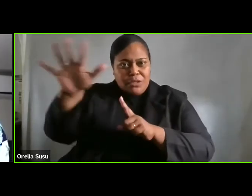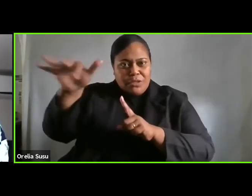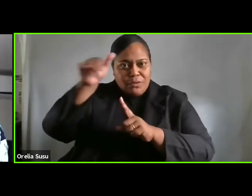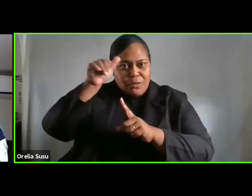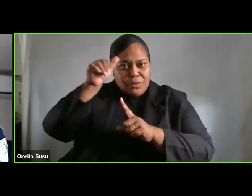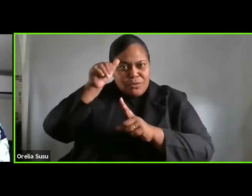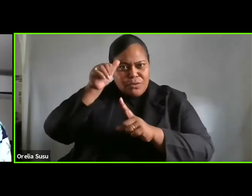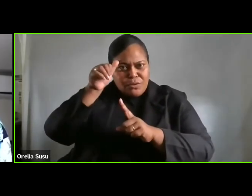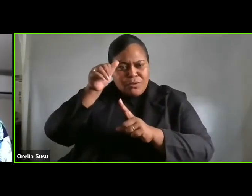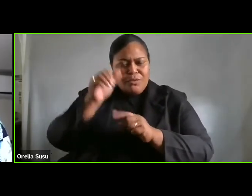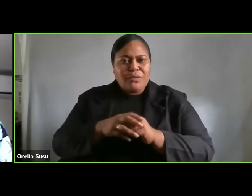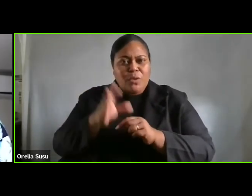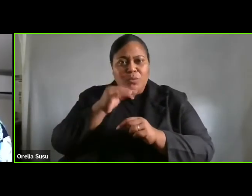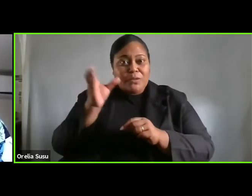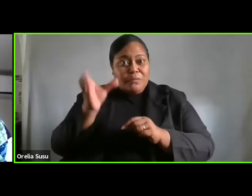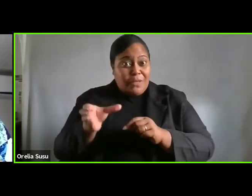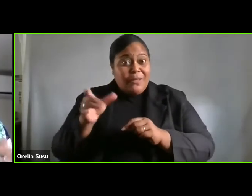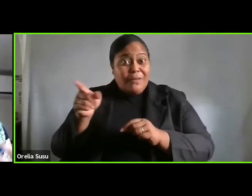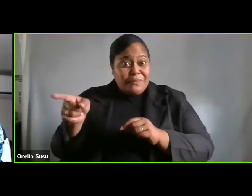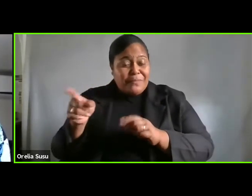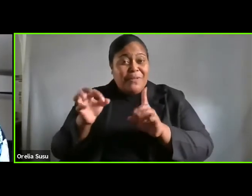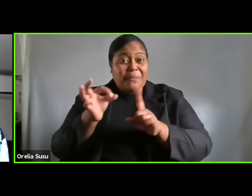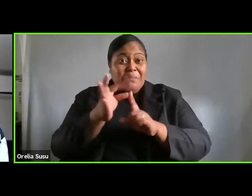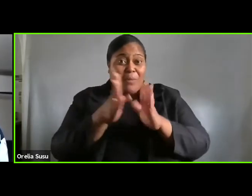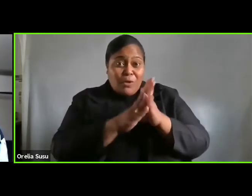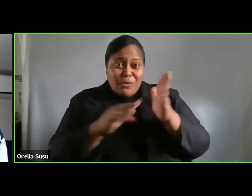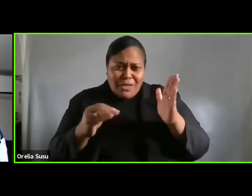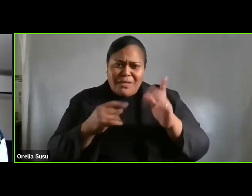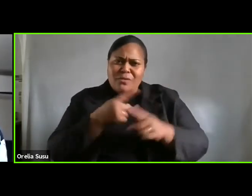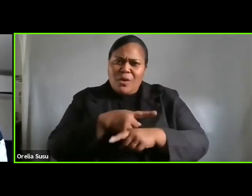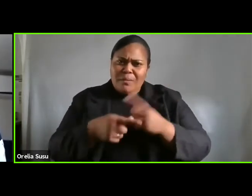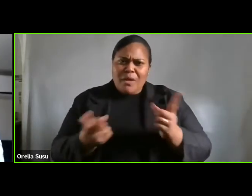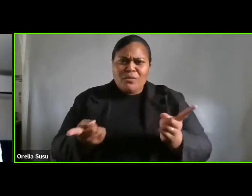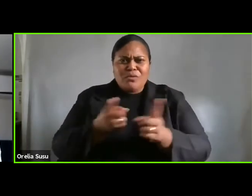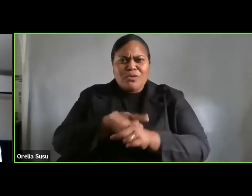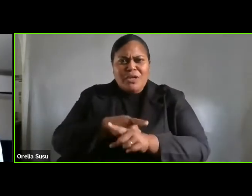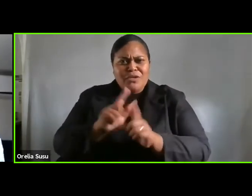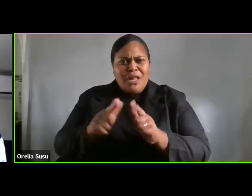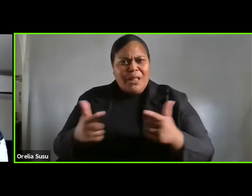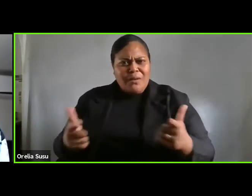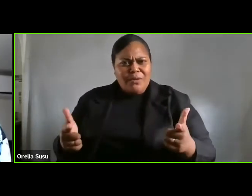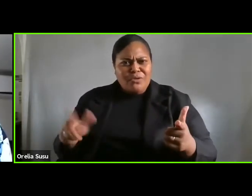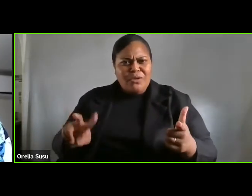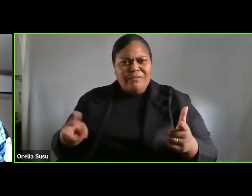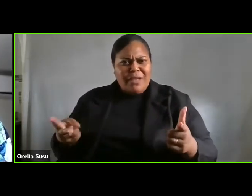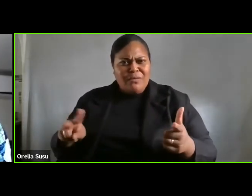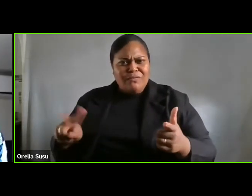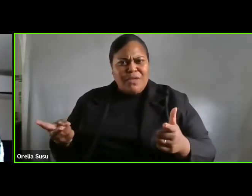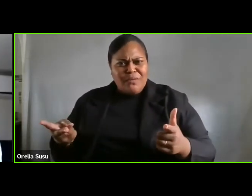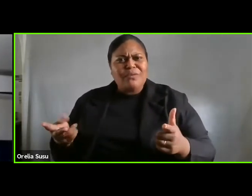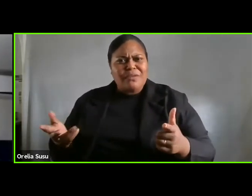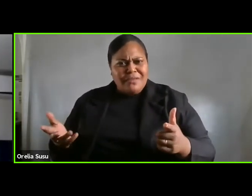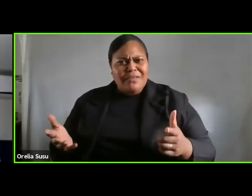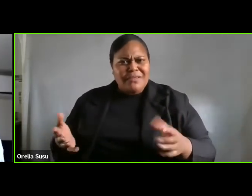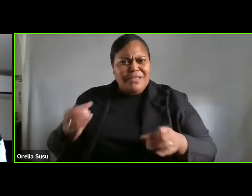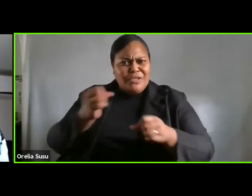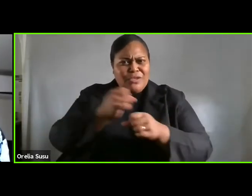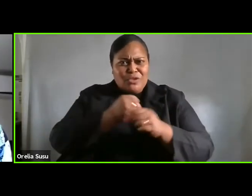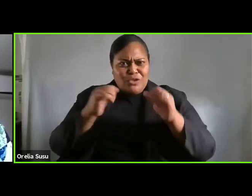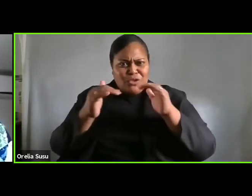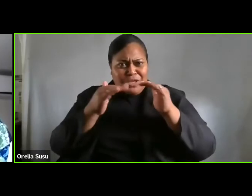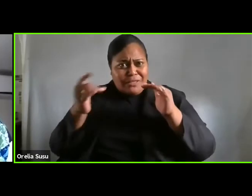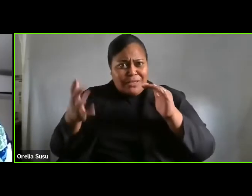the change in language um for example refraining from the use of the word gender had encouraged men to